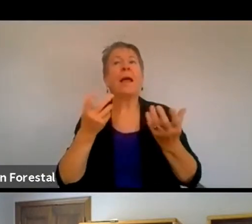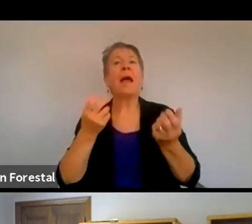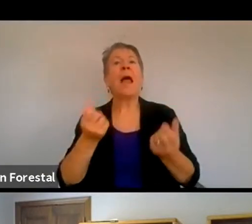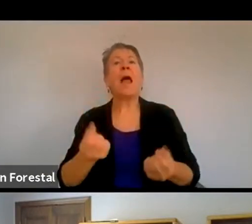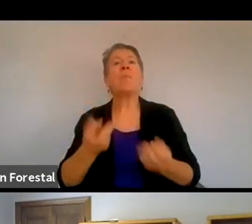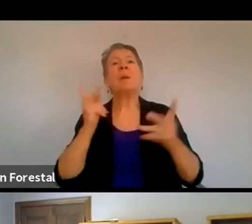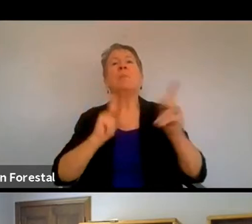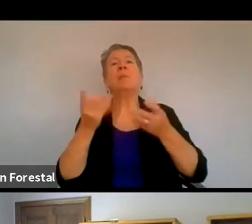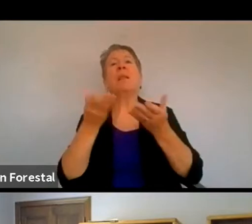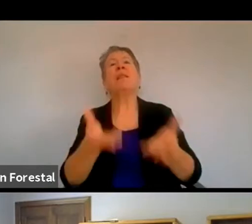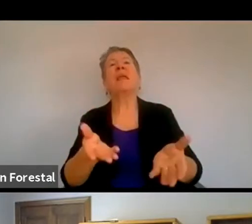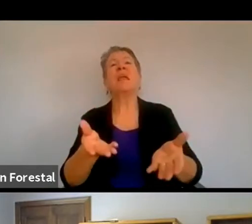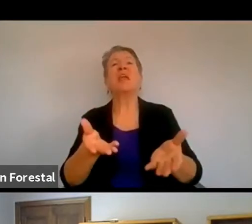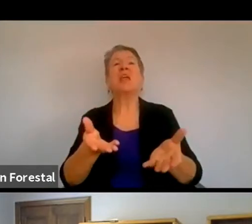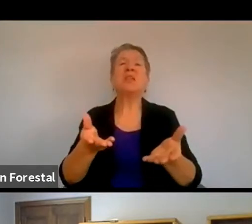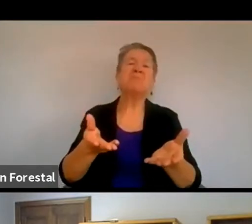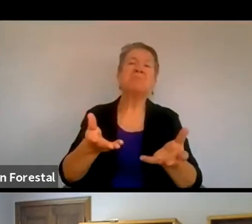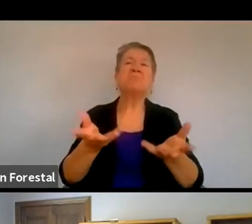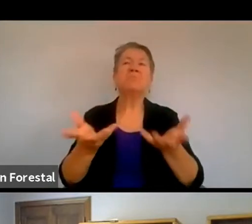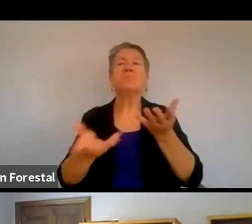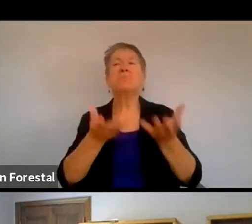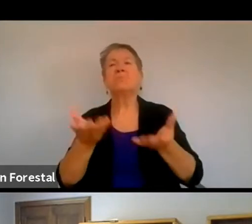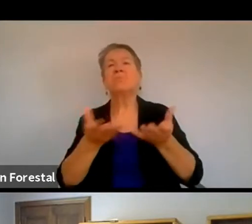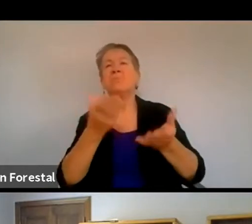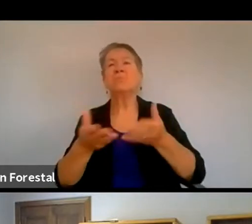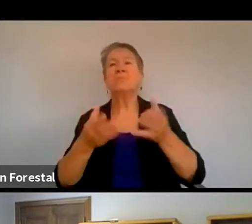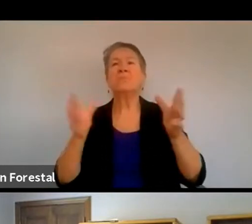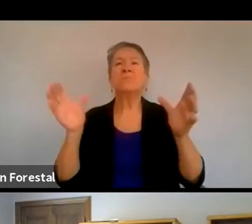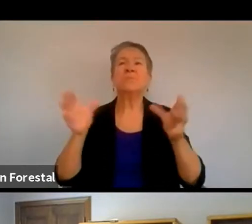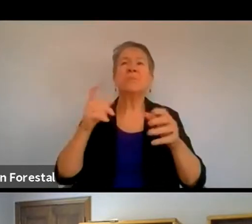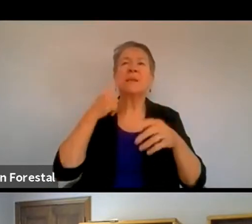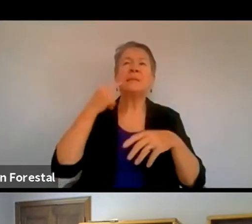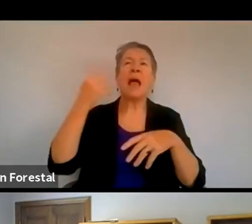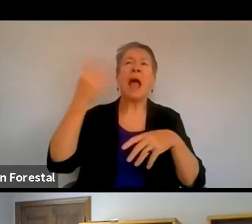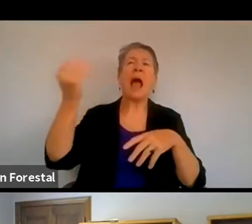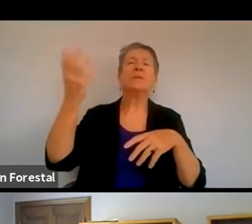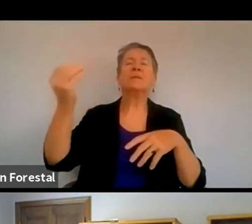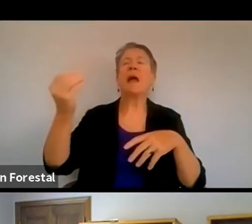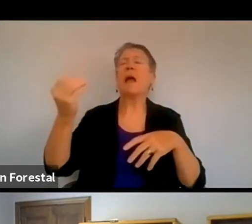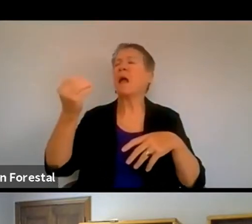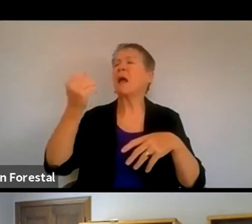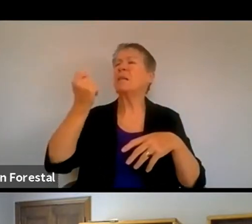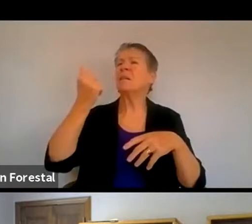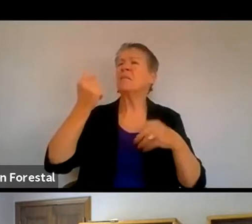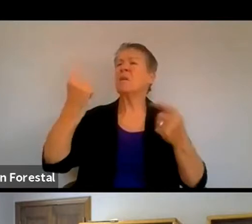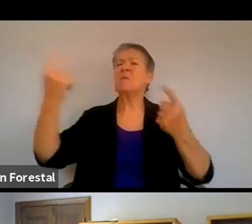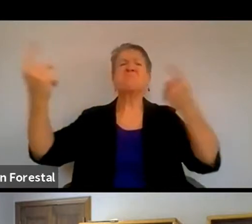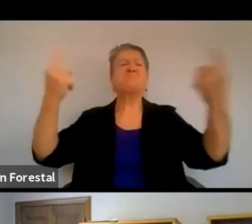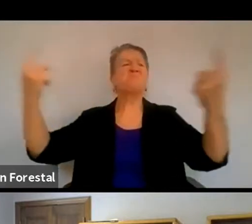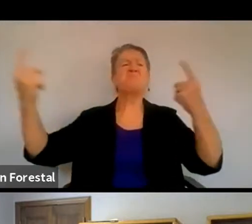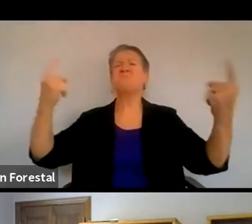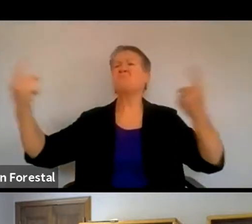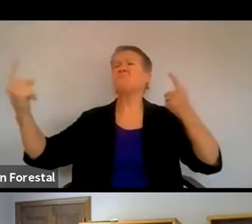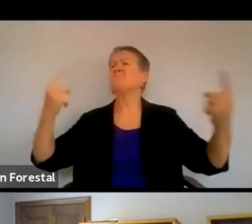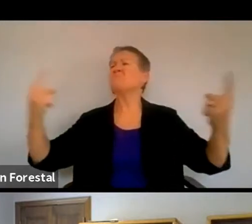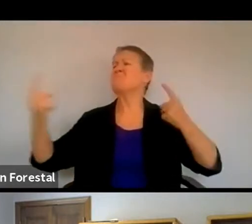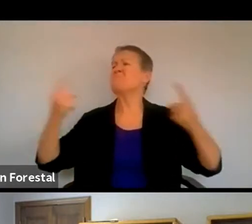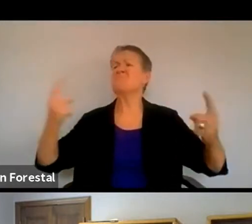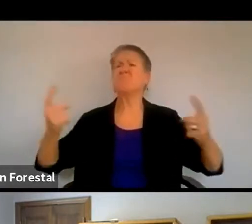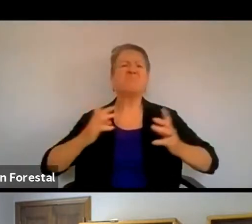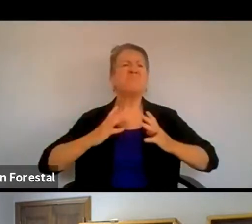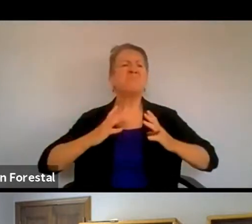was well social distanced and within capacities. And I don't want to get too much specifics into